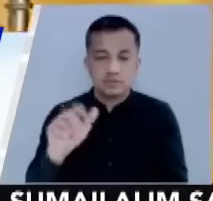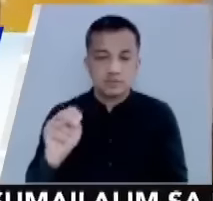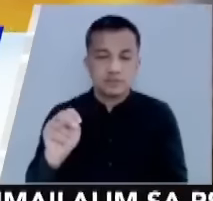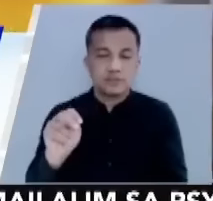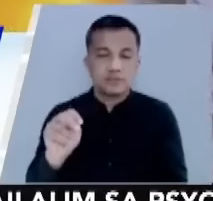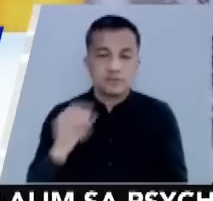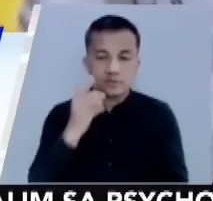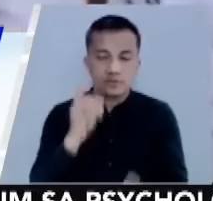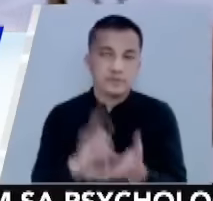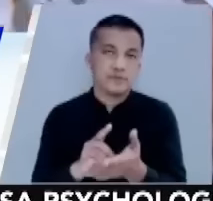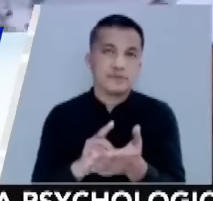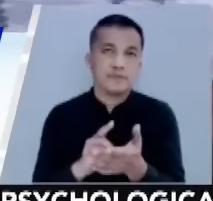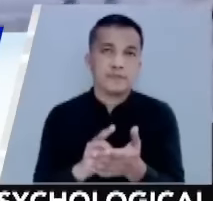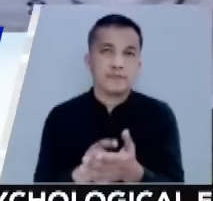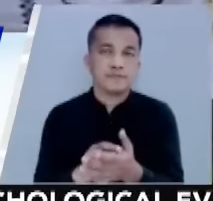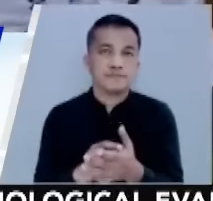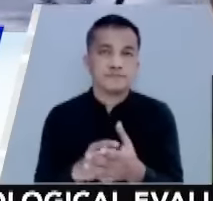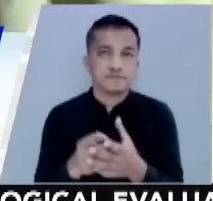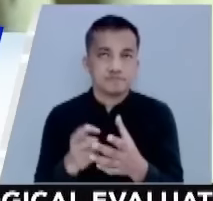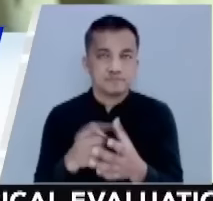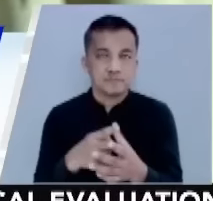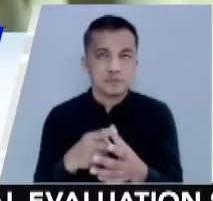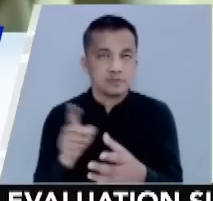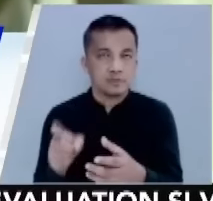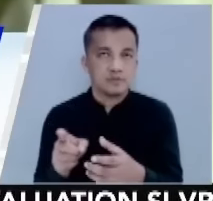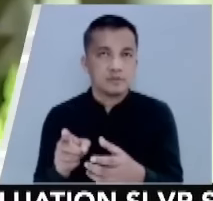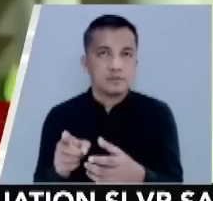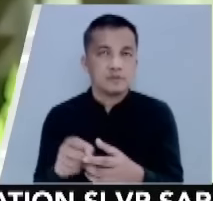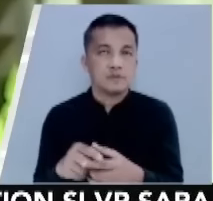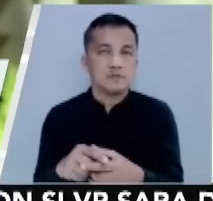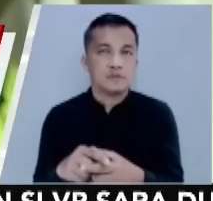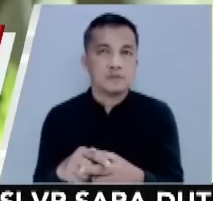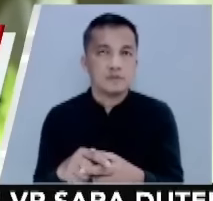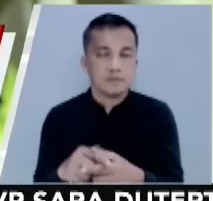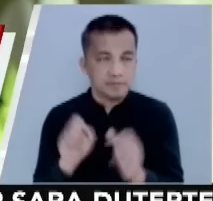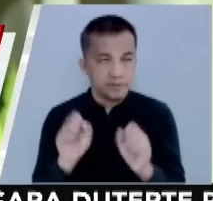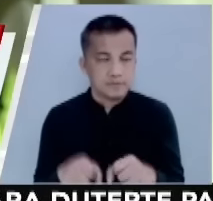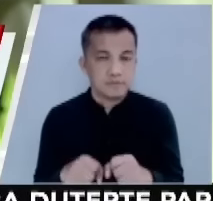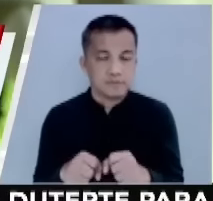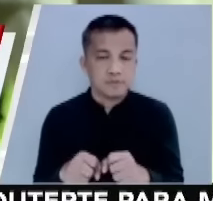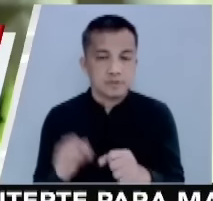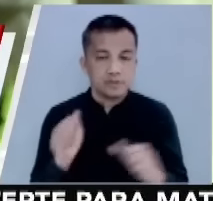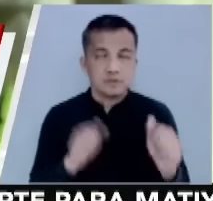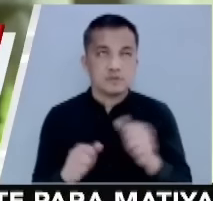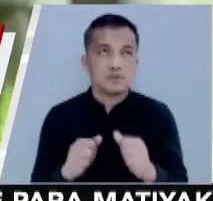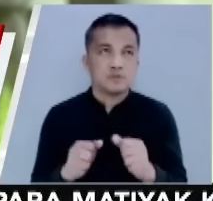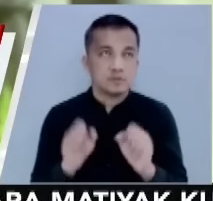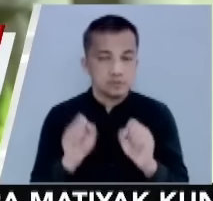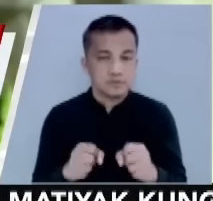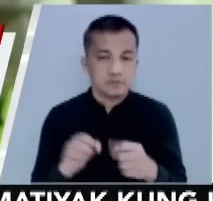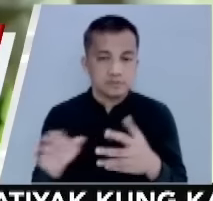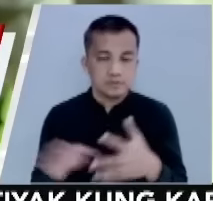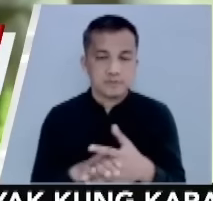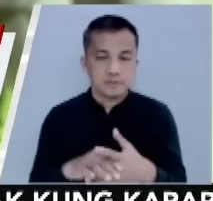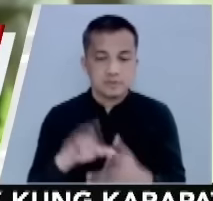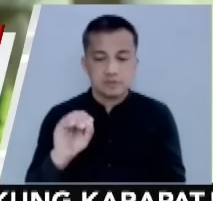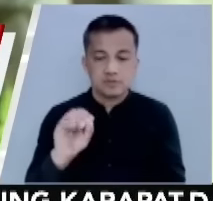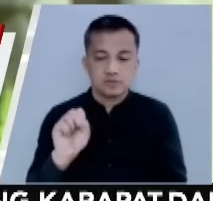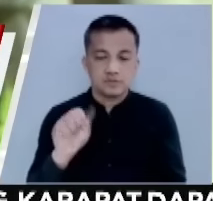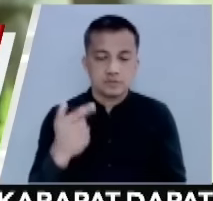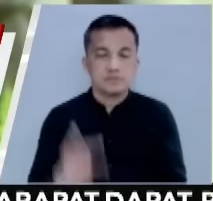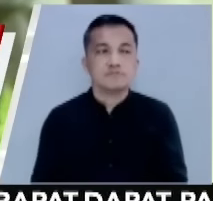dokumento. Initially po, ito po kasi yung mga possible na actions that may be filed by the OSG